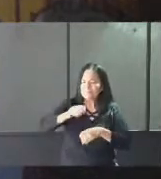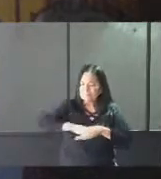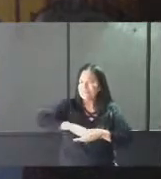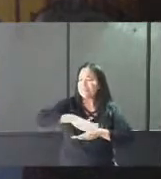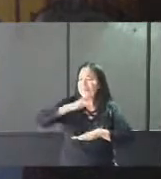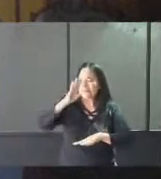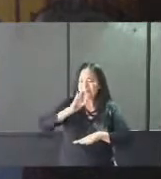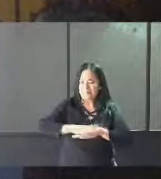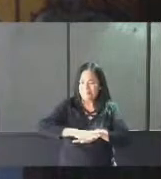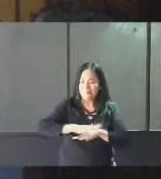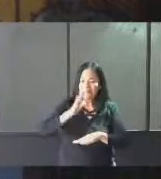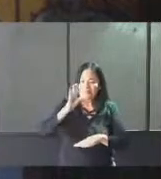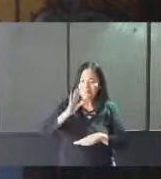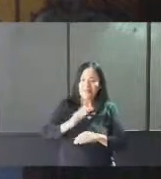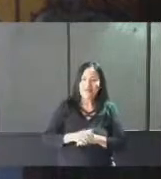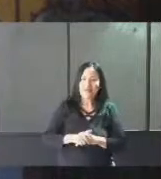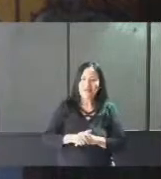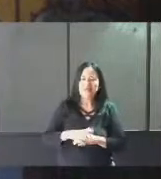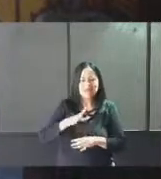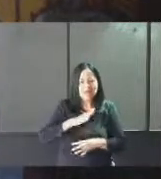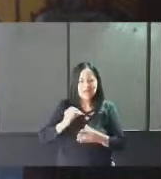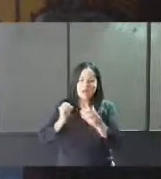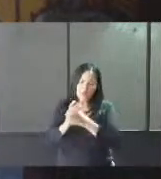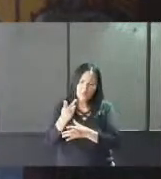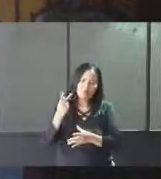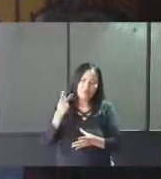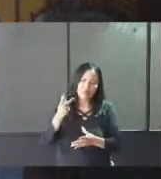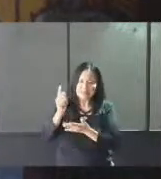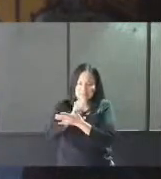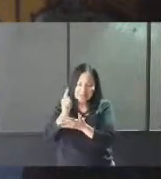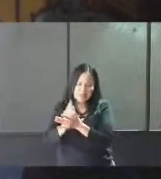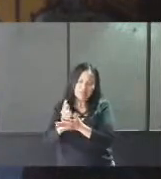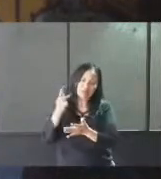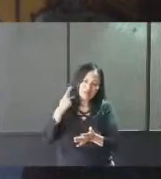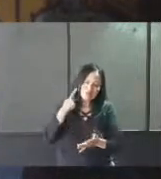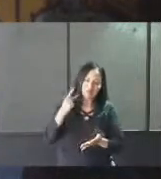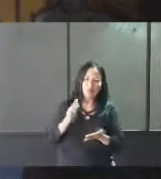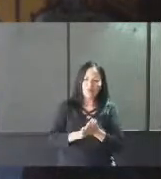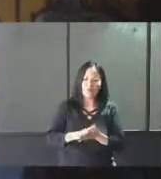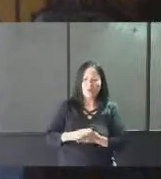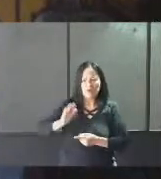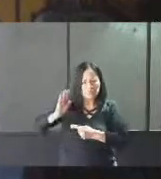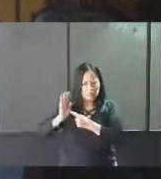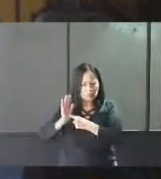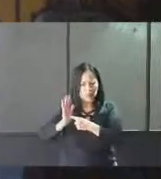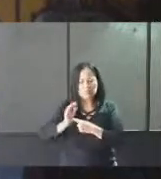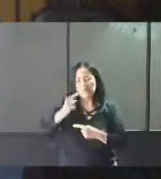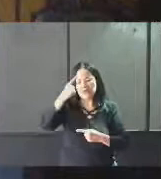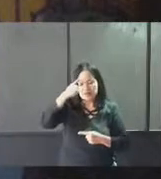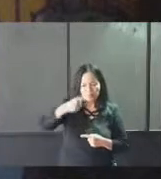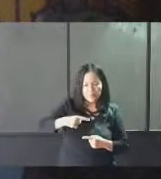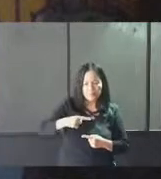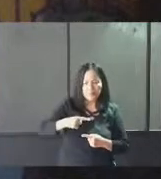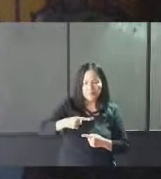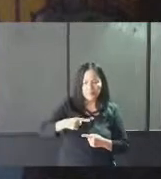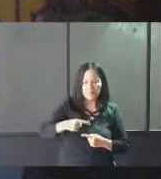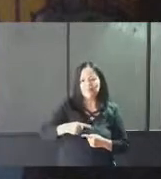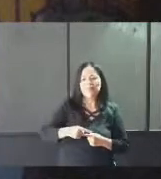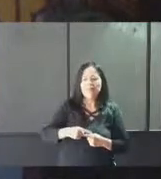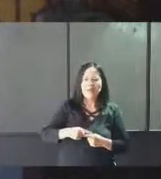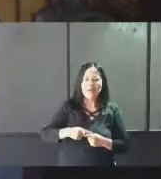because we want to accelerate the commitments to produce policies and systems and specific